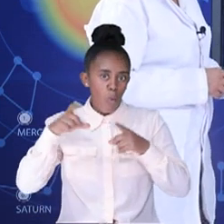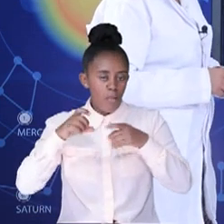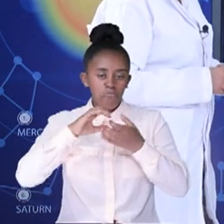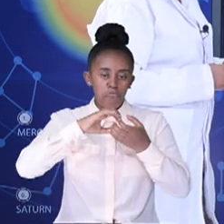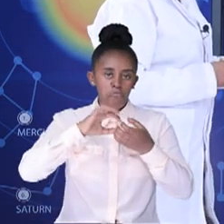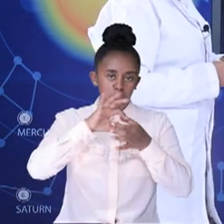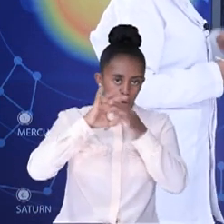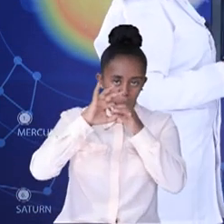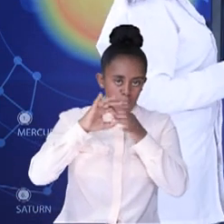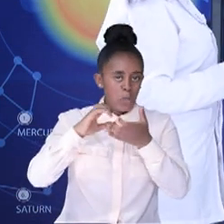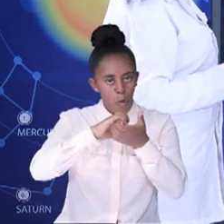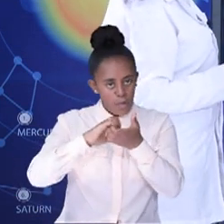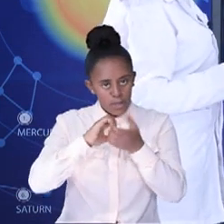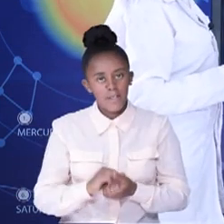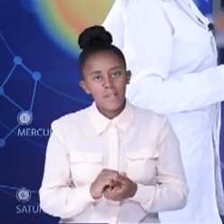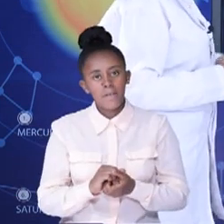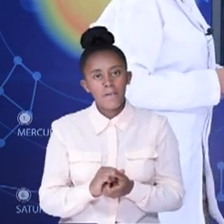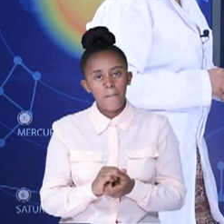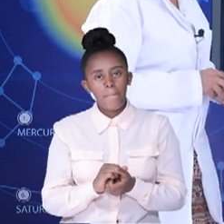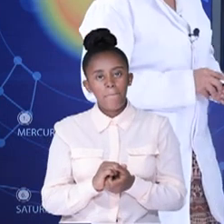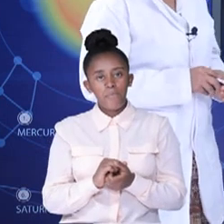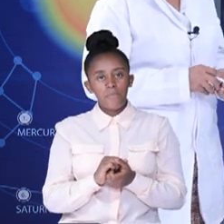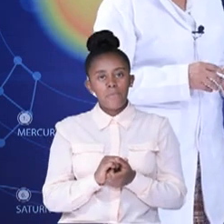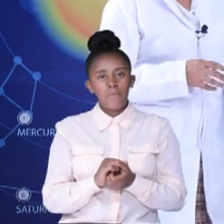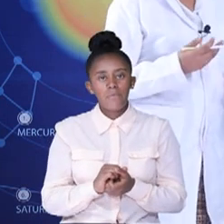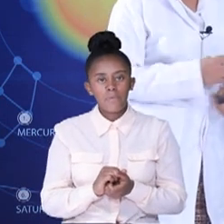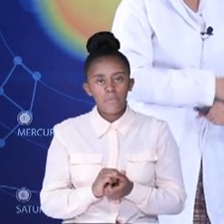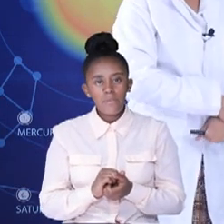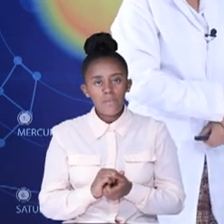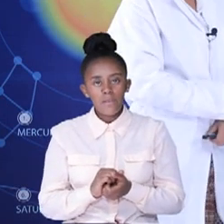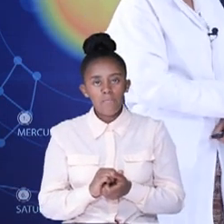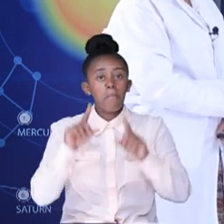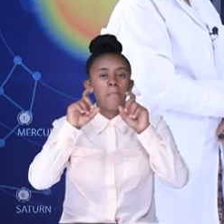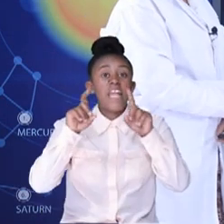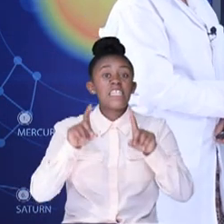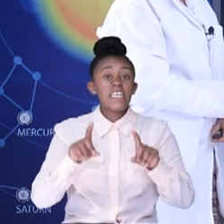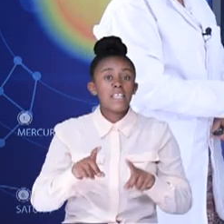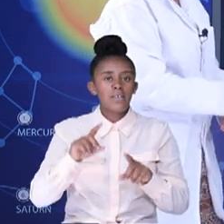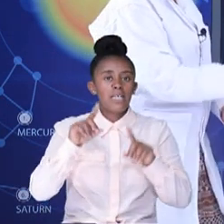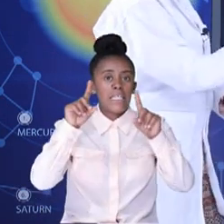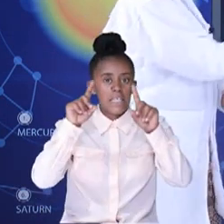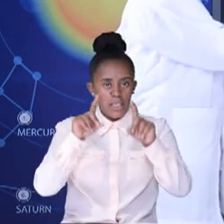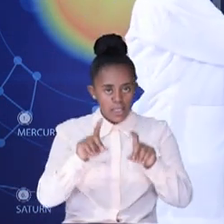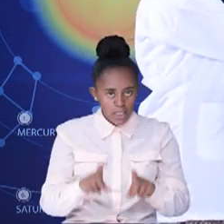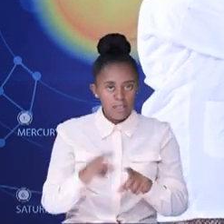community. Concerning the testing of HIV, there